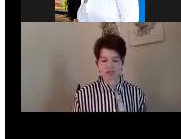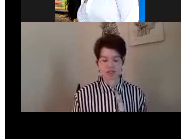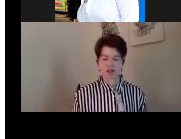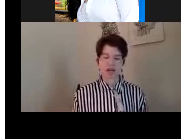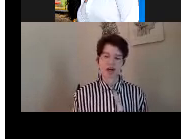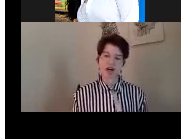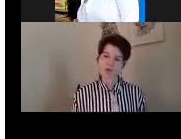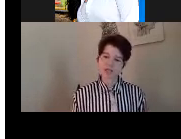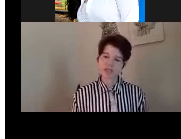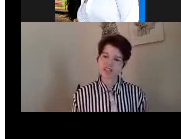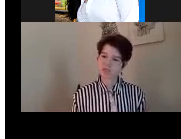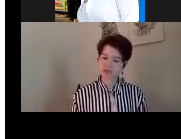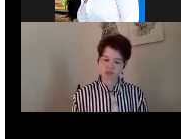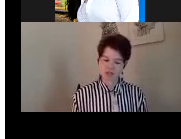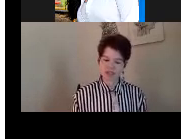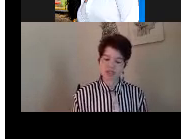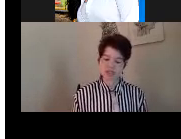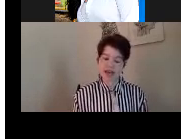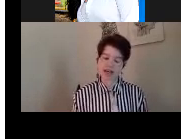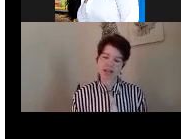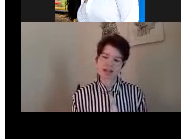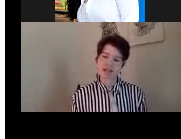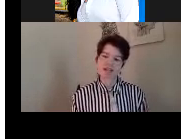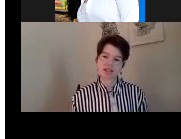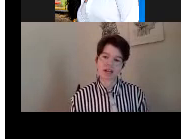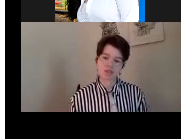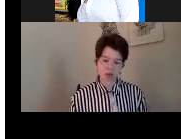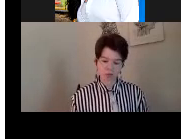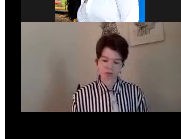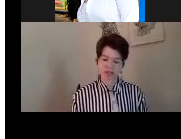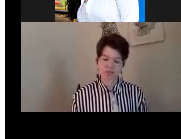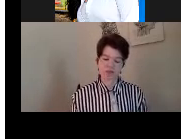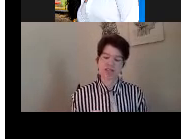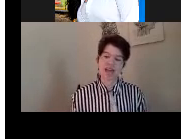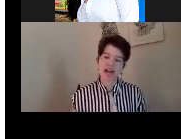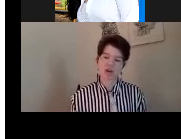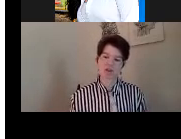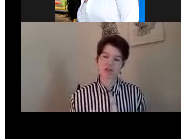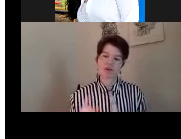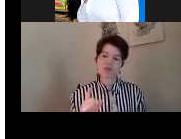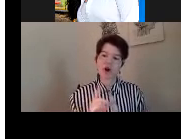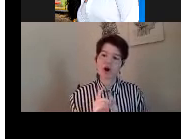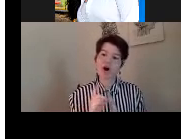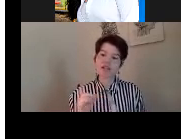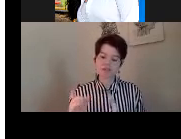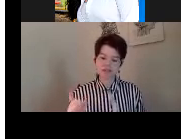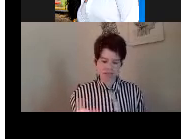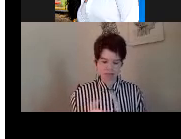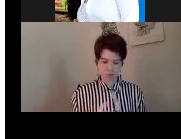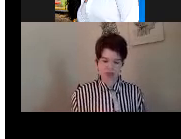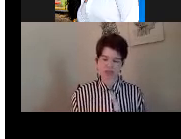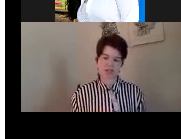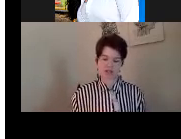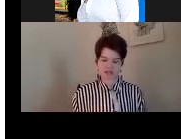efforts. Are we seeing similar trends today that connect what we're fighting for now to all of these